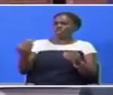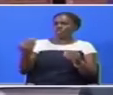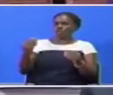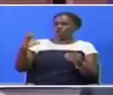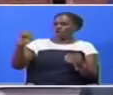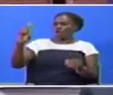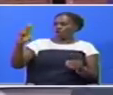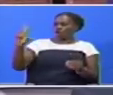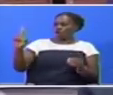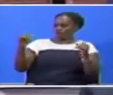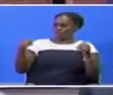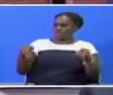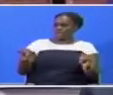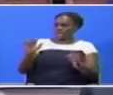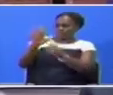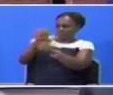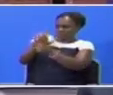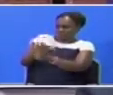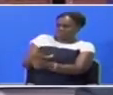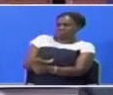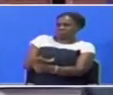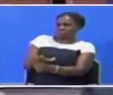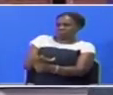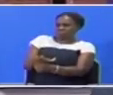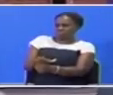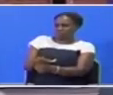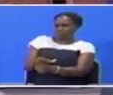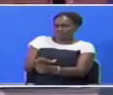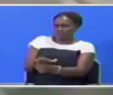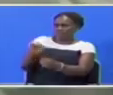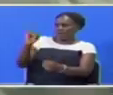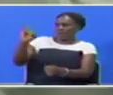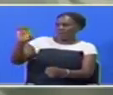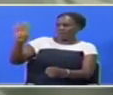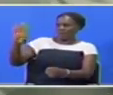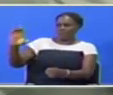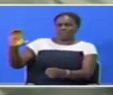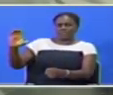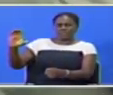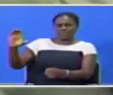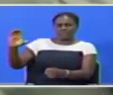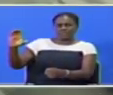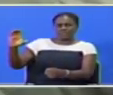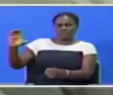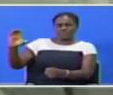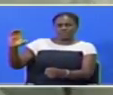is trying to intimidate, blackmail IEBC. Asante sana. In